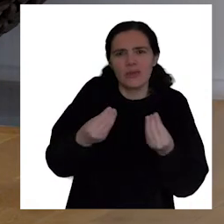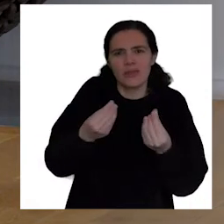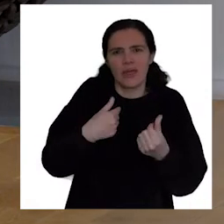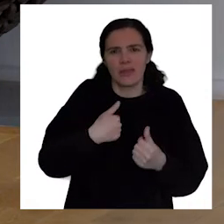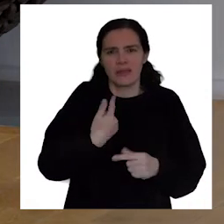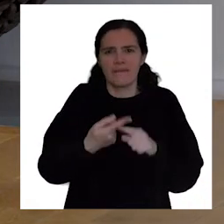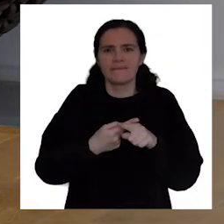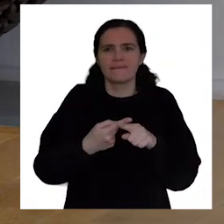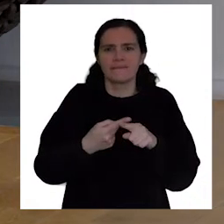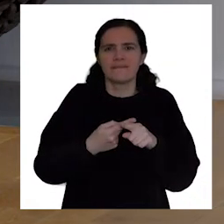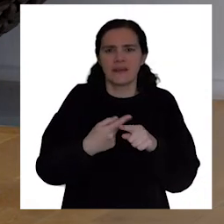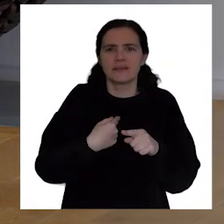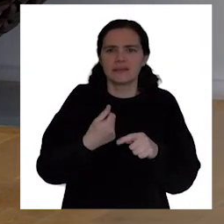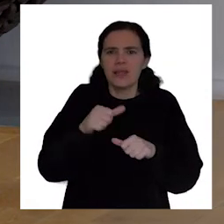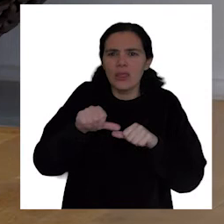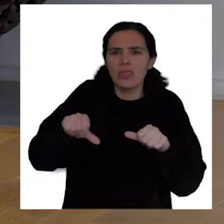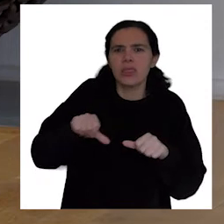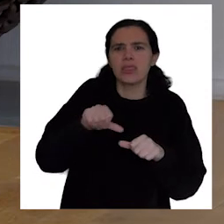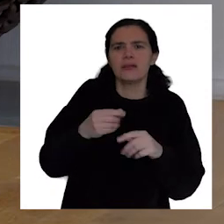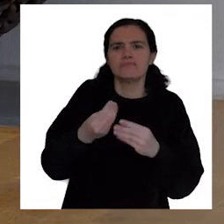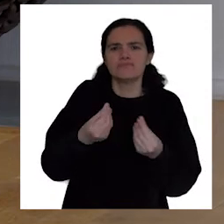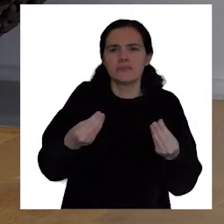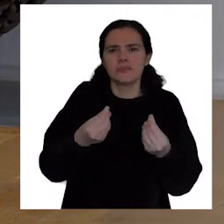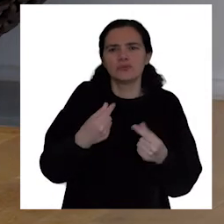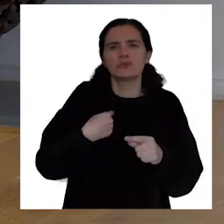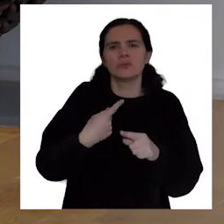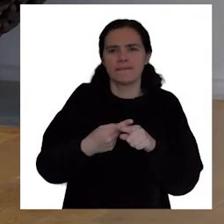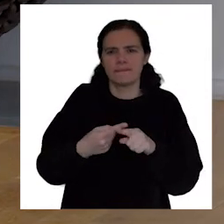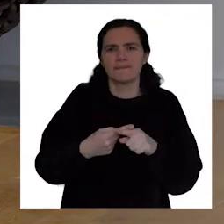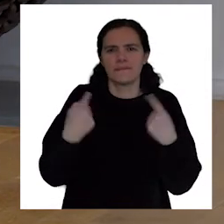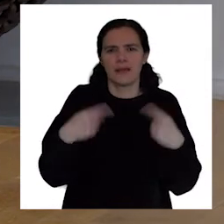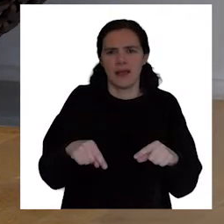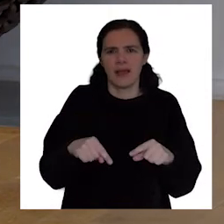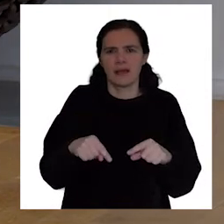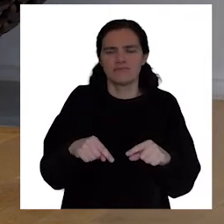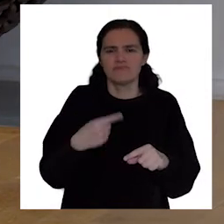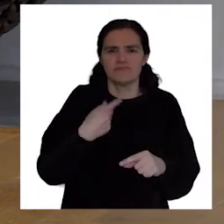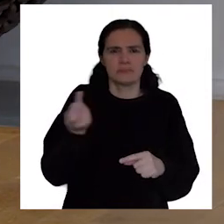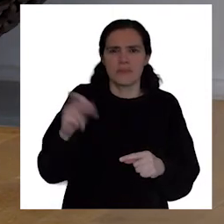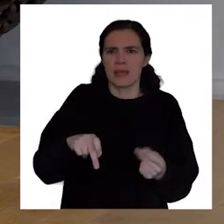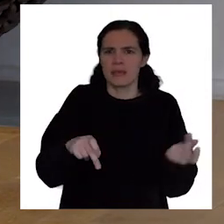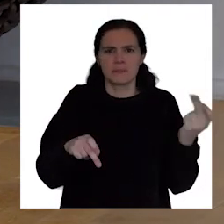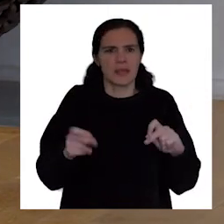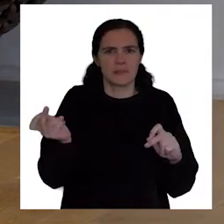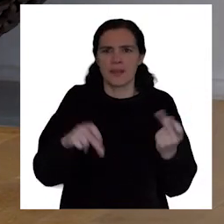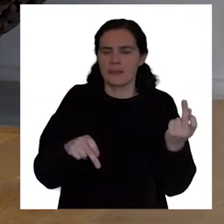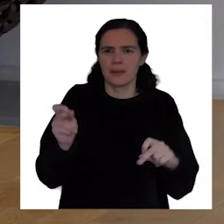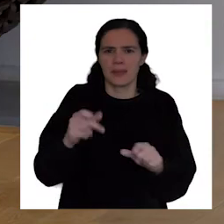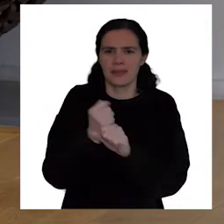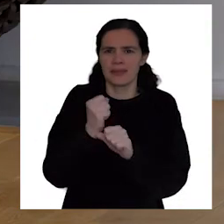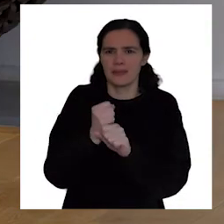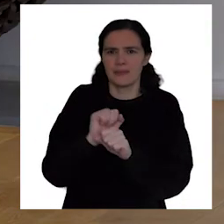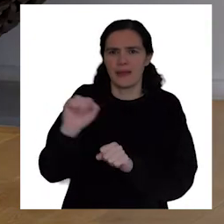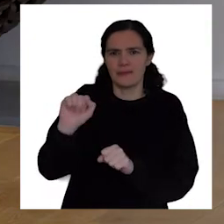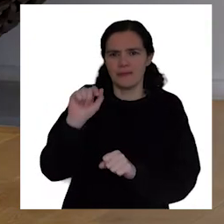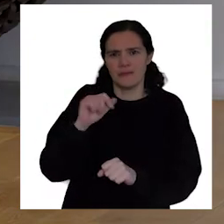very interested in the liquid texture that appears over and over again in